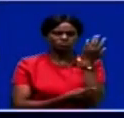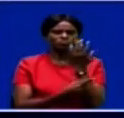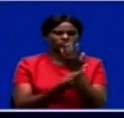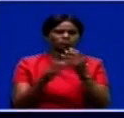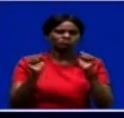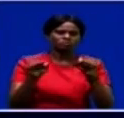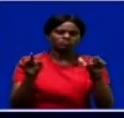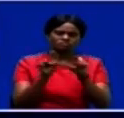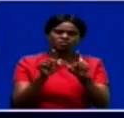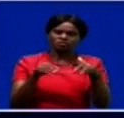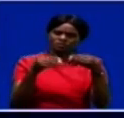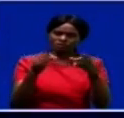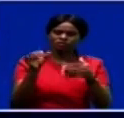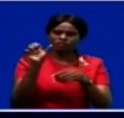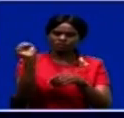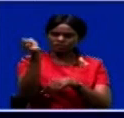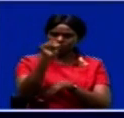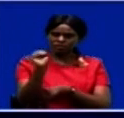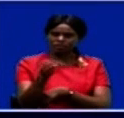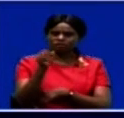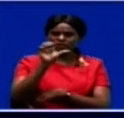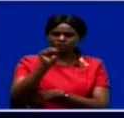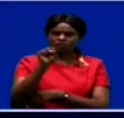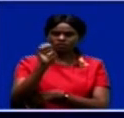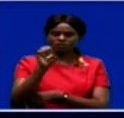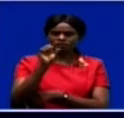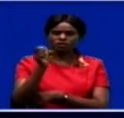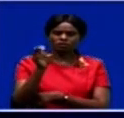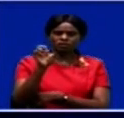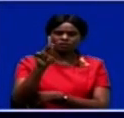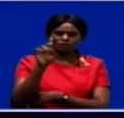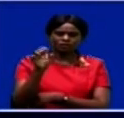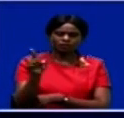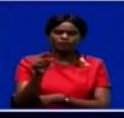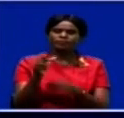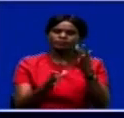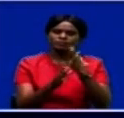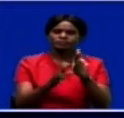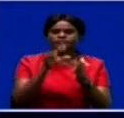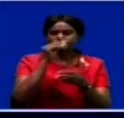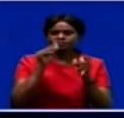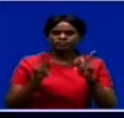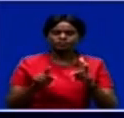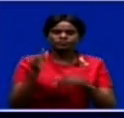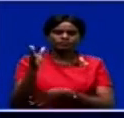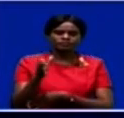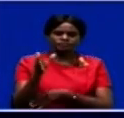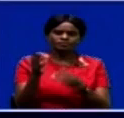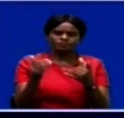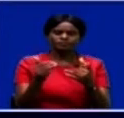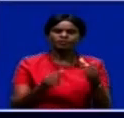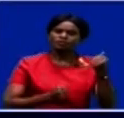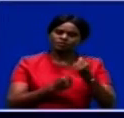development to Sesheke. Meanwhile, UPND Deputy Spokesperson Cornelius Moetwa says the UPND is